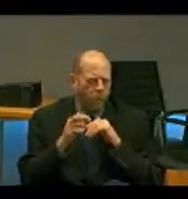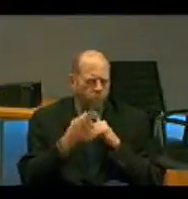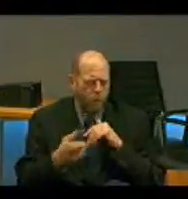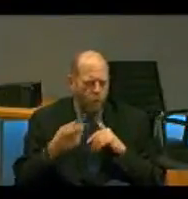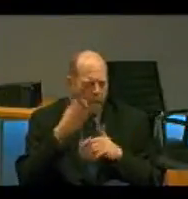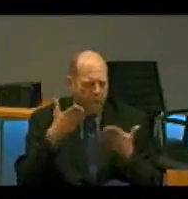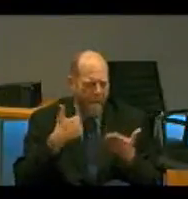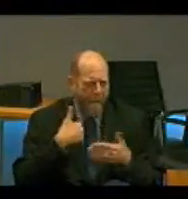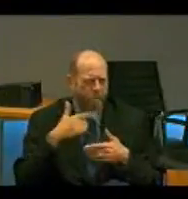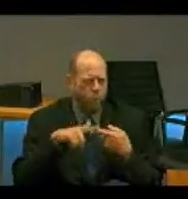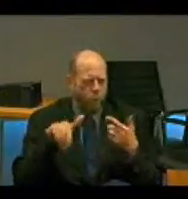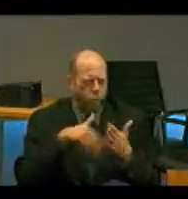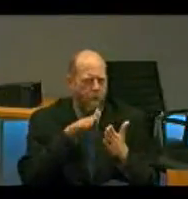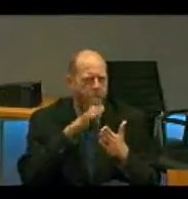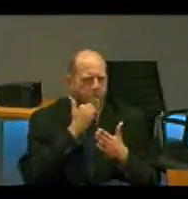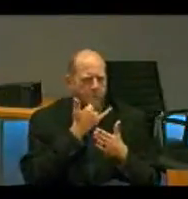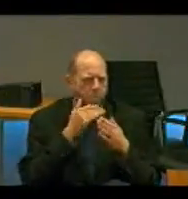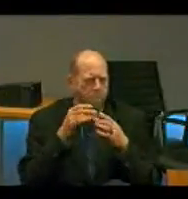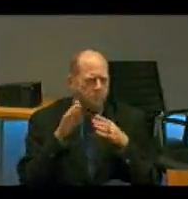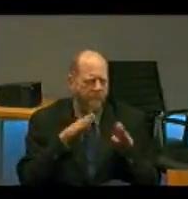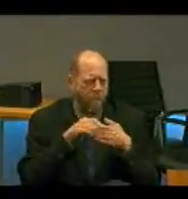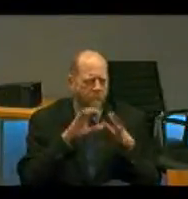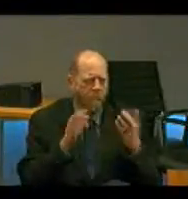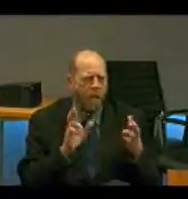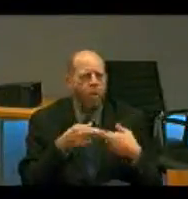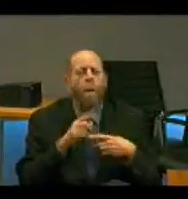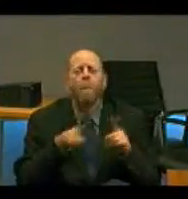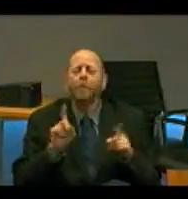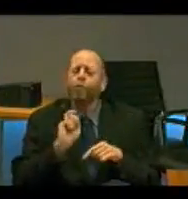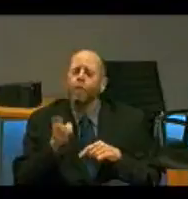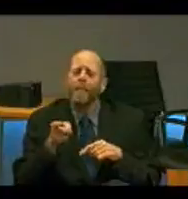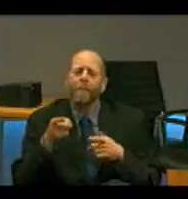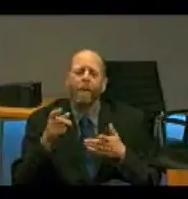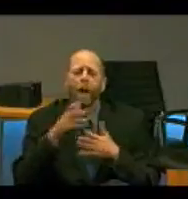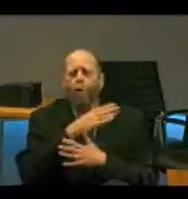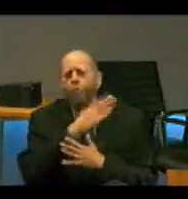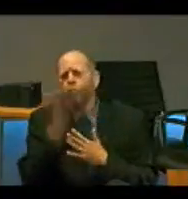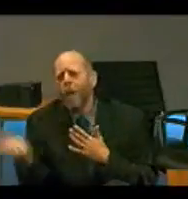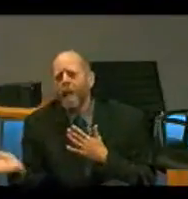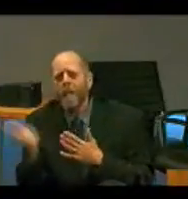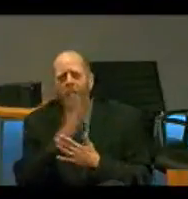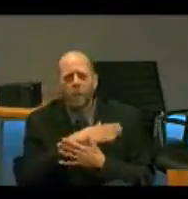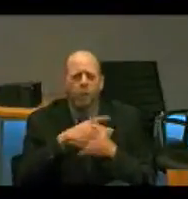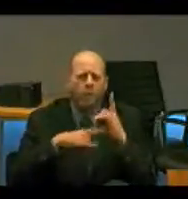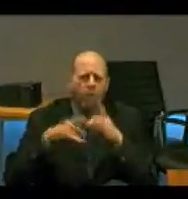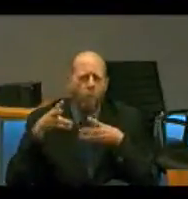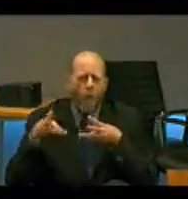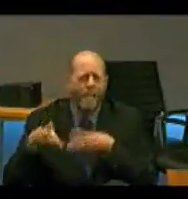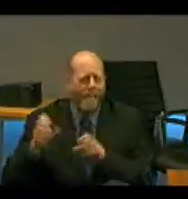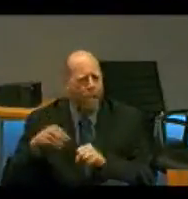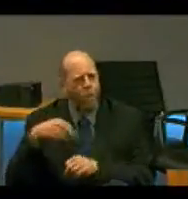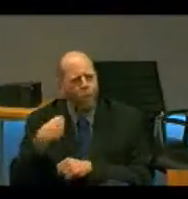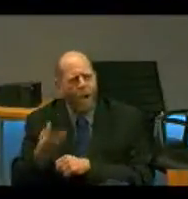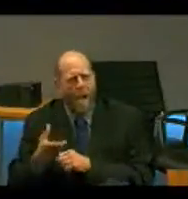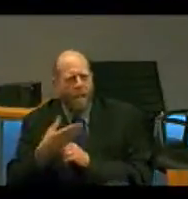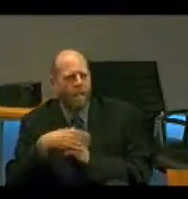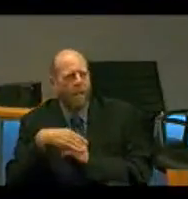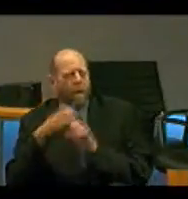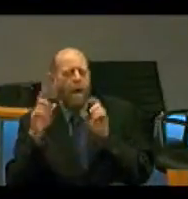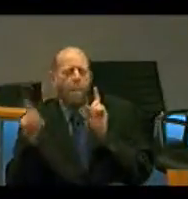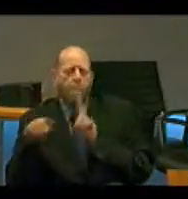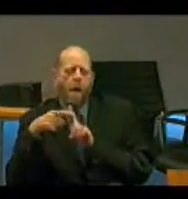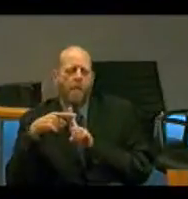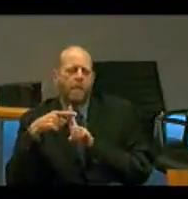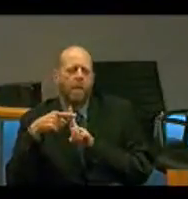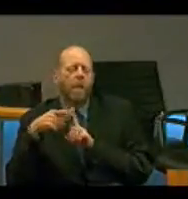to address misbehavior in classrooms, was really to give a range of ways in which they could provide a positive